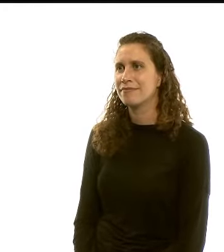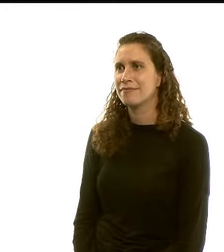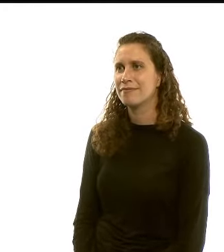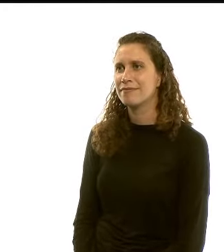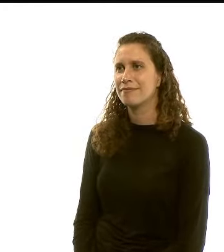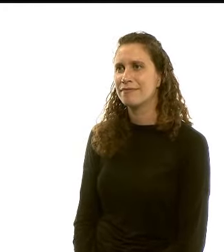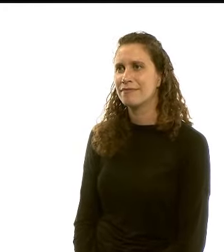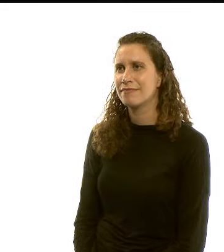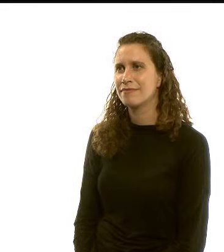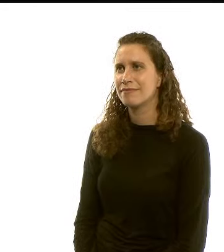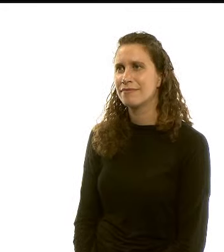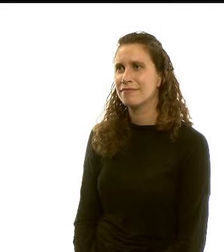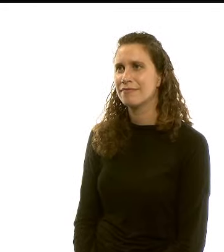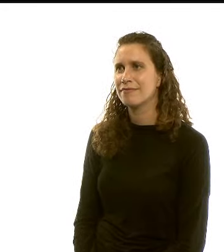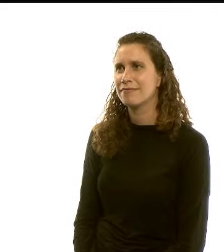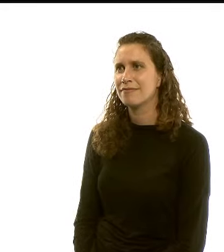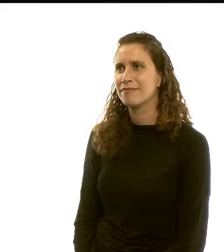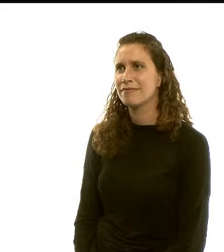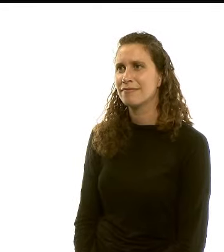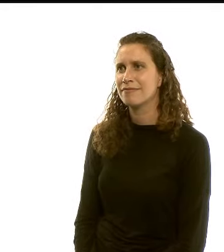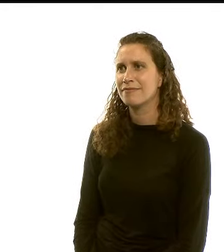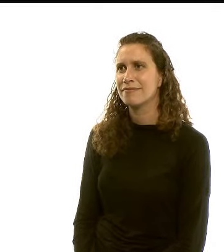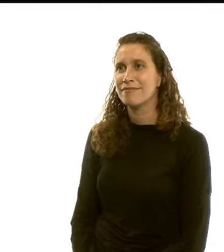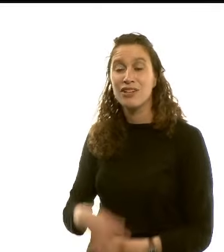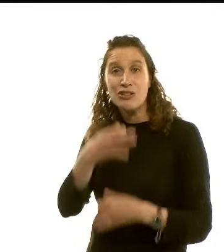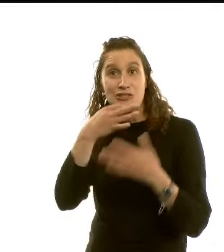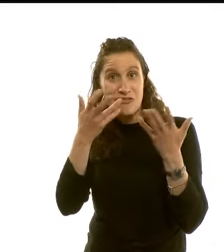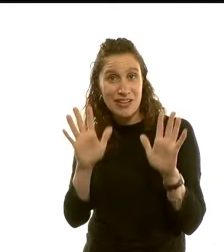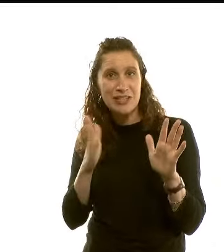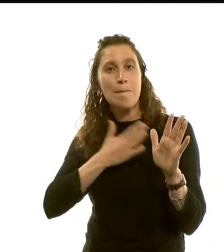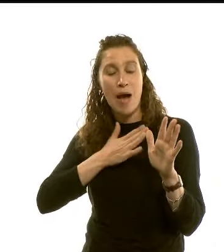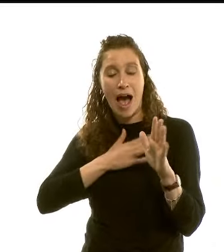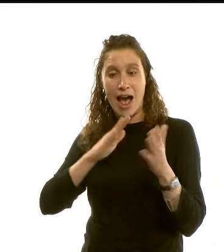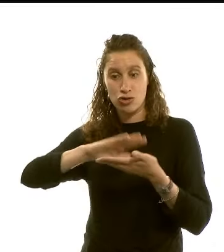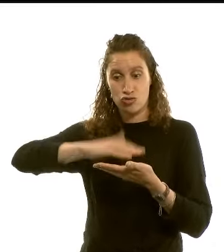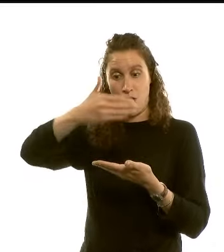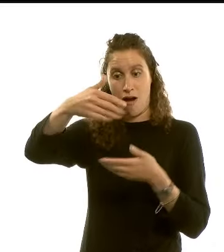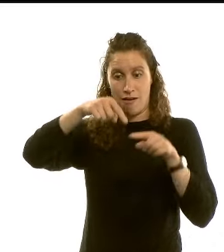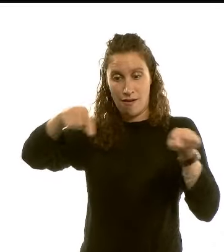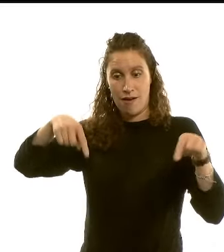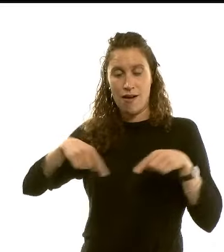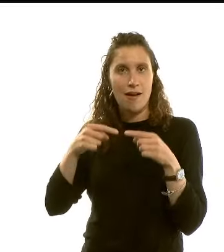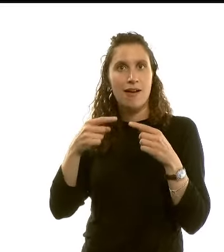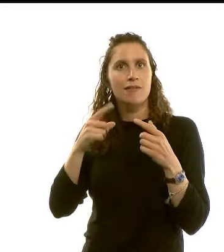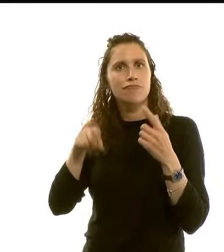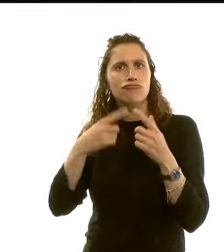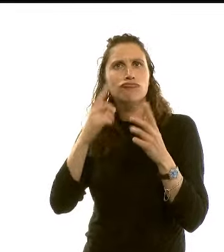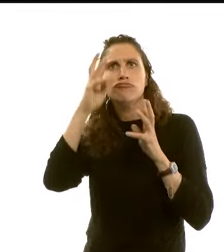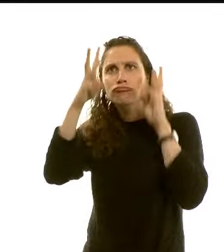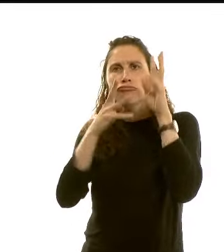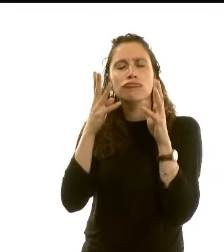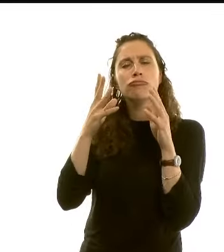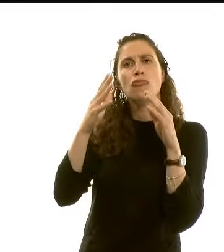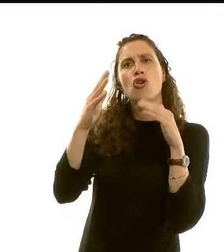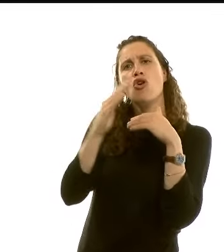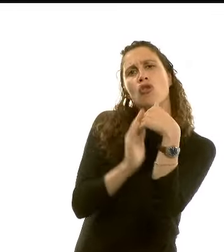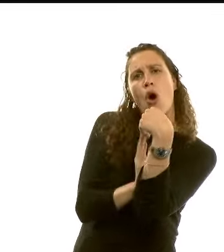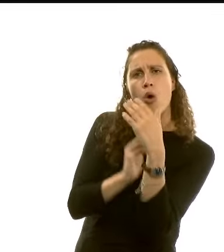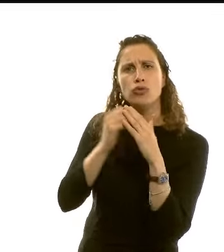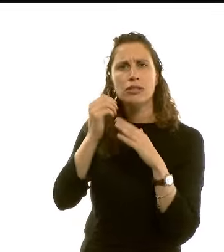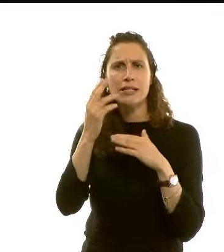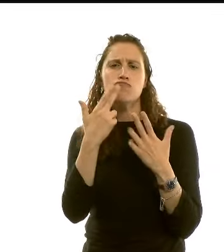So now, my Lego build is just about done. It's wonderful. My trunk, I feel it would be all about creating coziness, a cute,